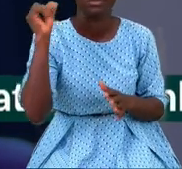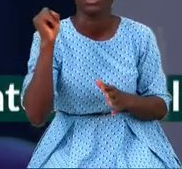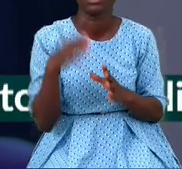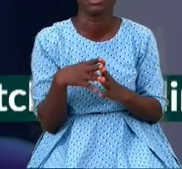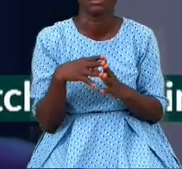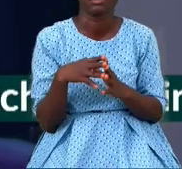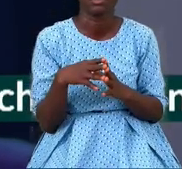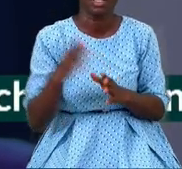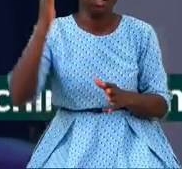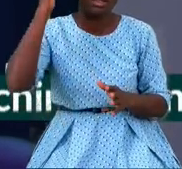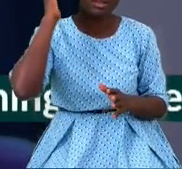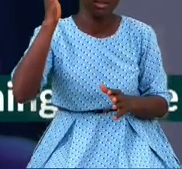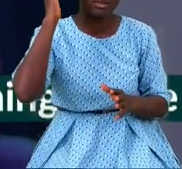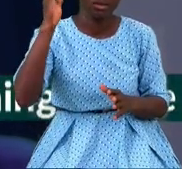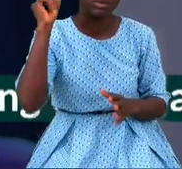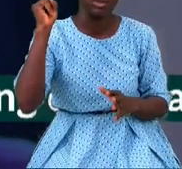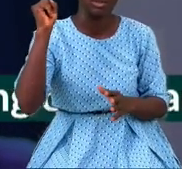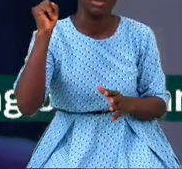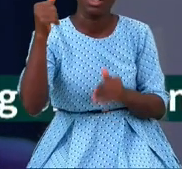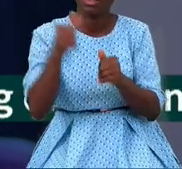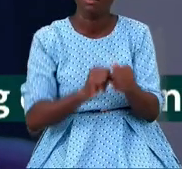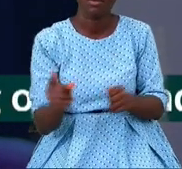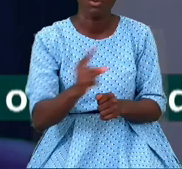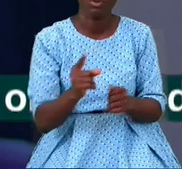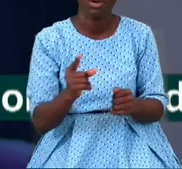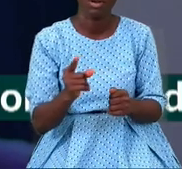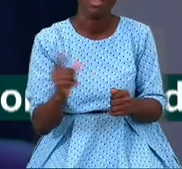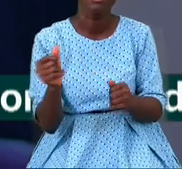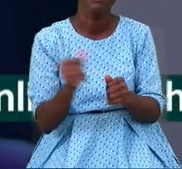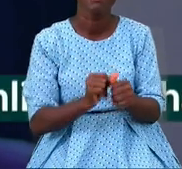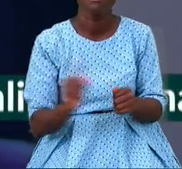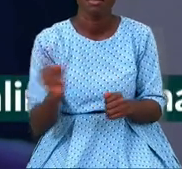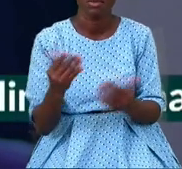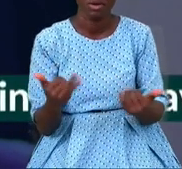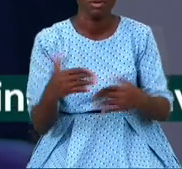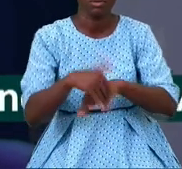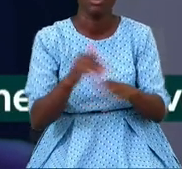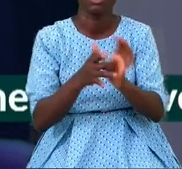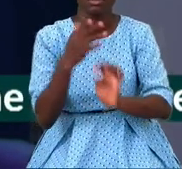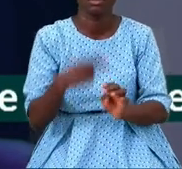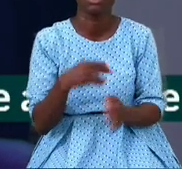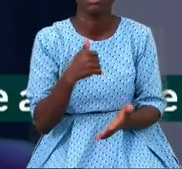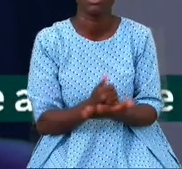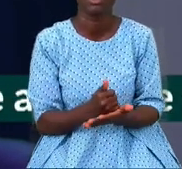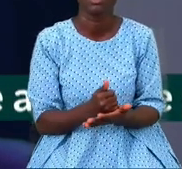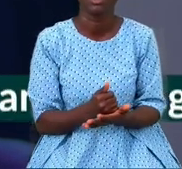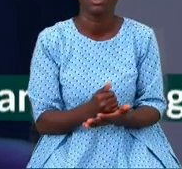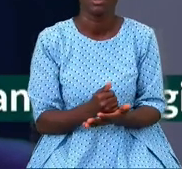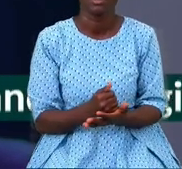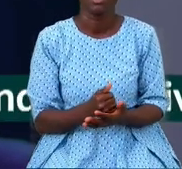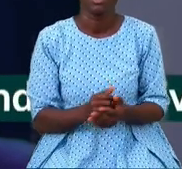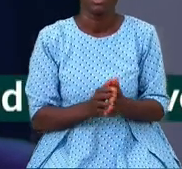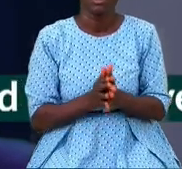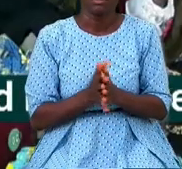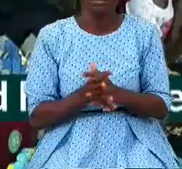Counselors, please, I need confirmation now, especially from the open feet between wing two and wing three.